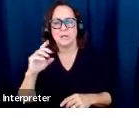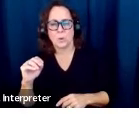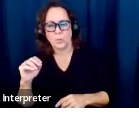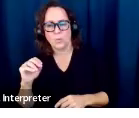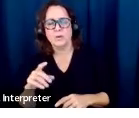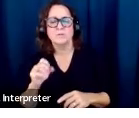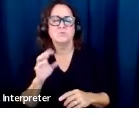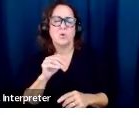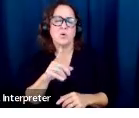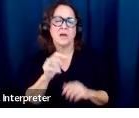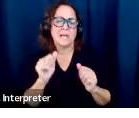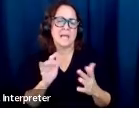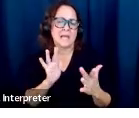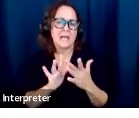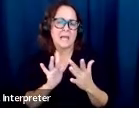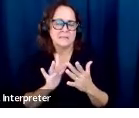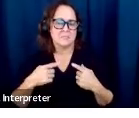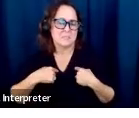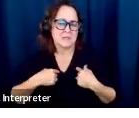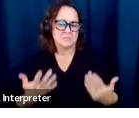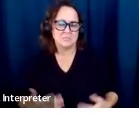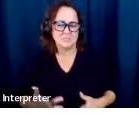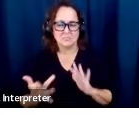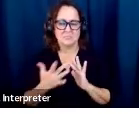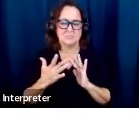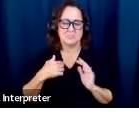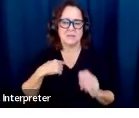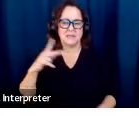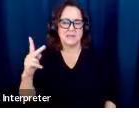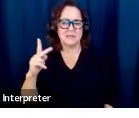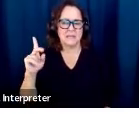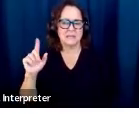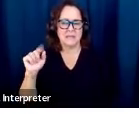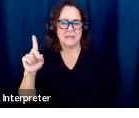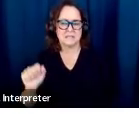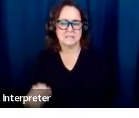contact me at KDADS.